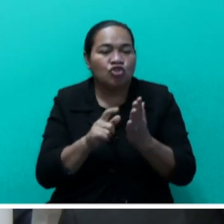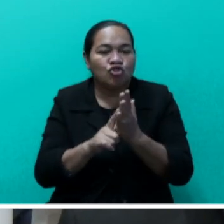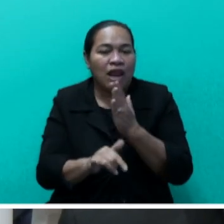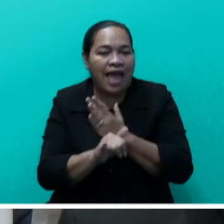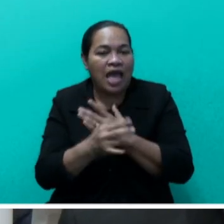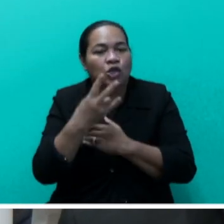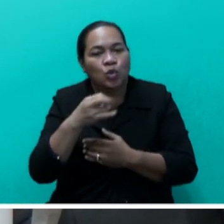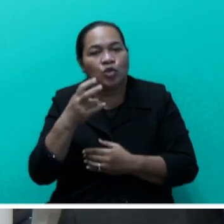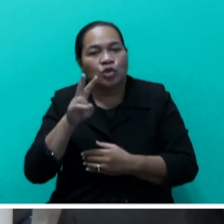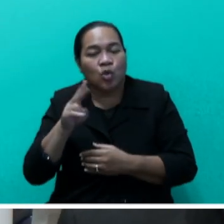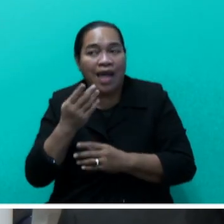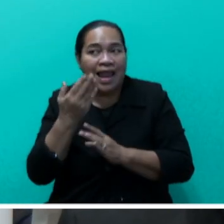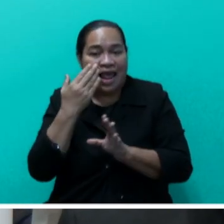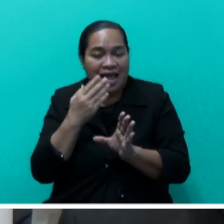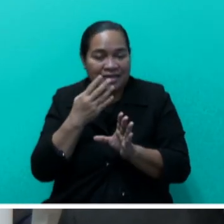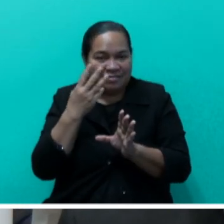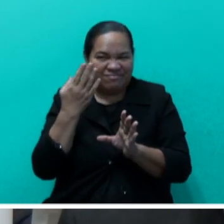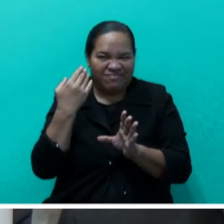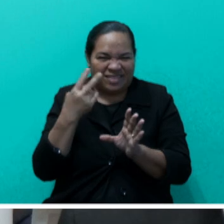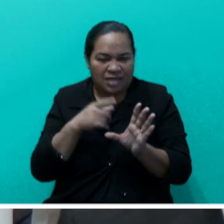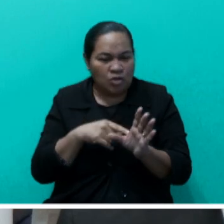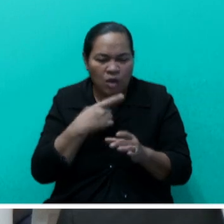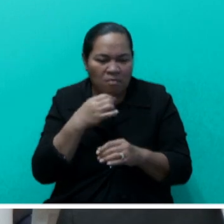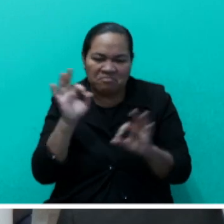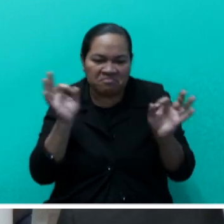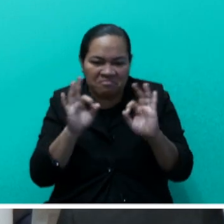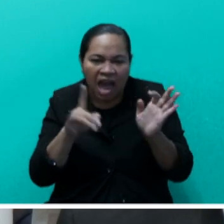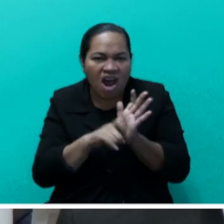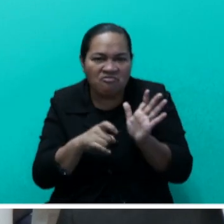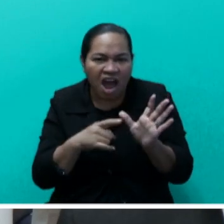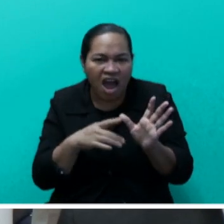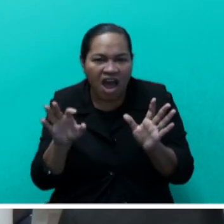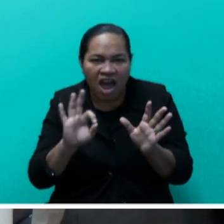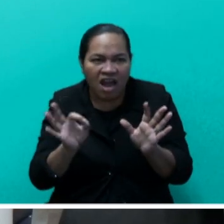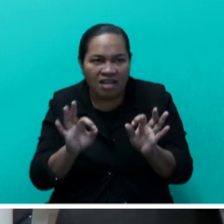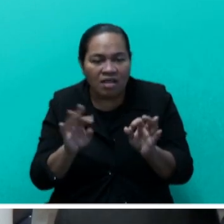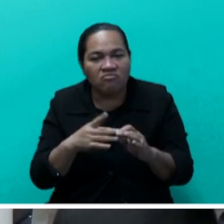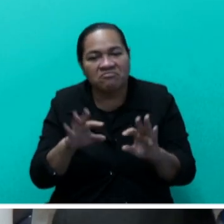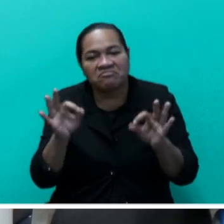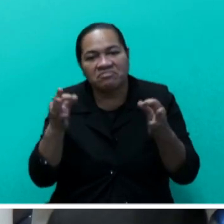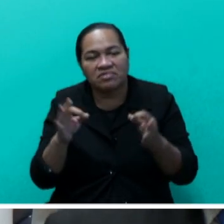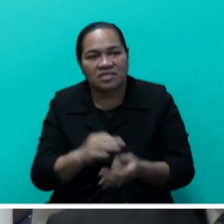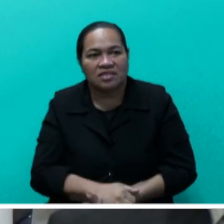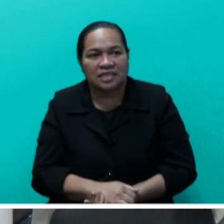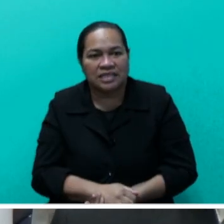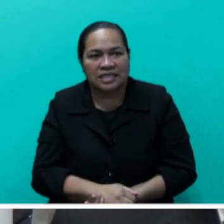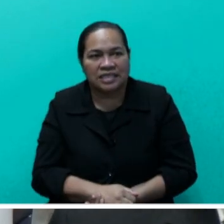recent. There was no mention of the province of Ra here. Zero.